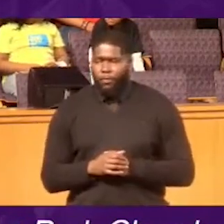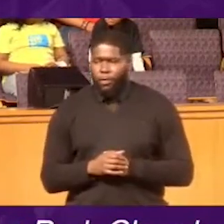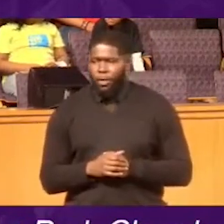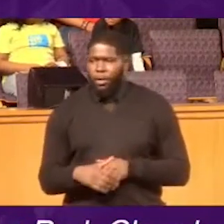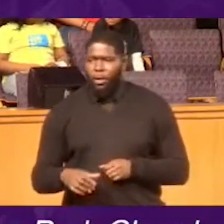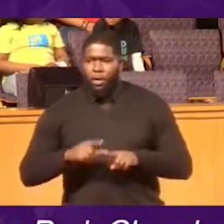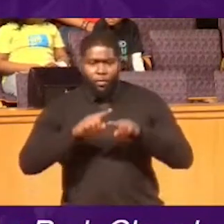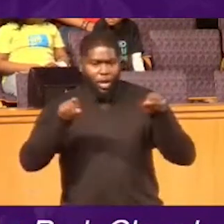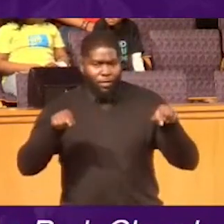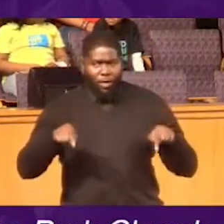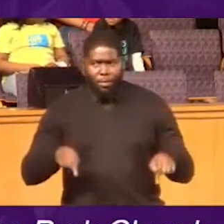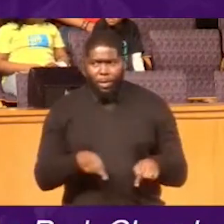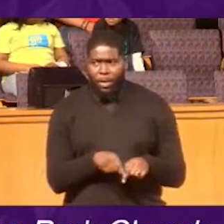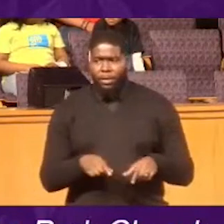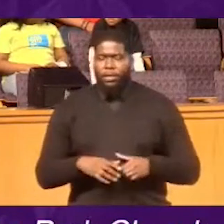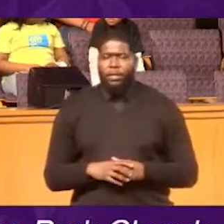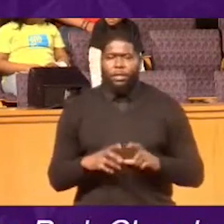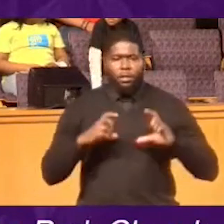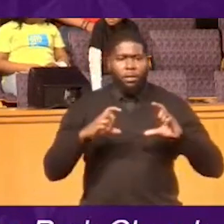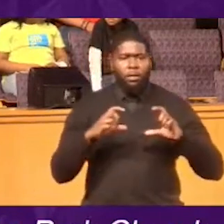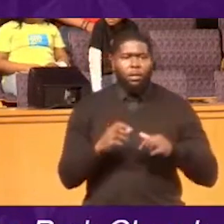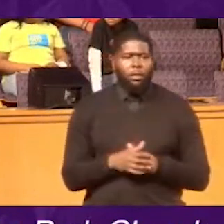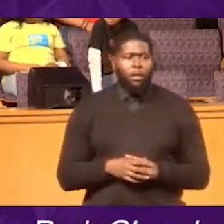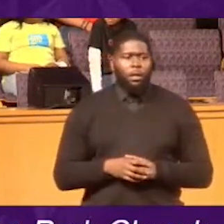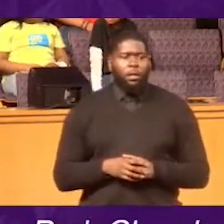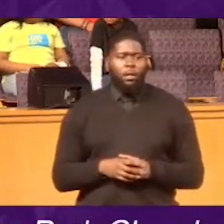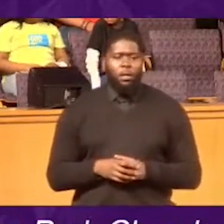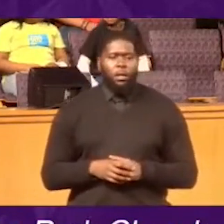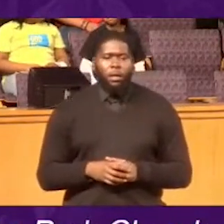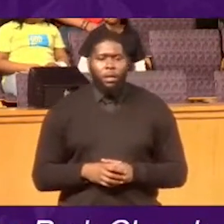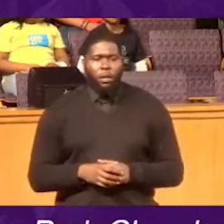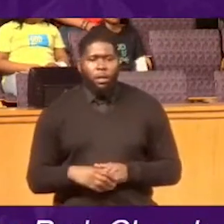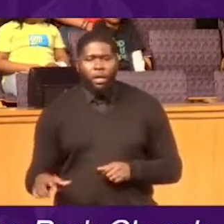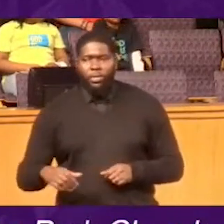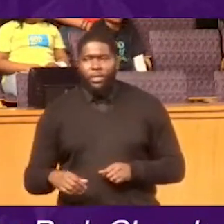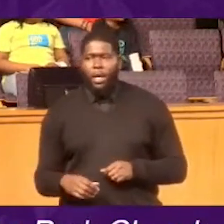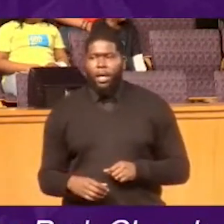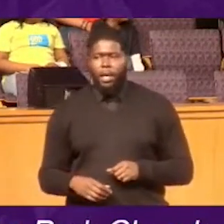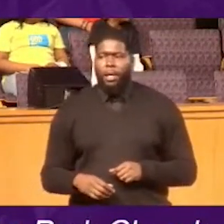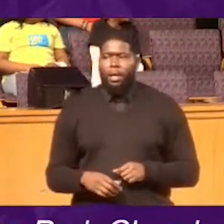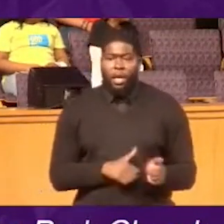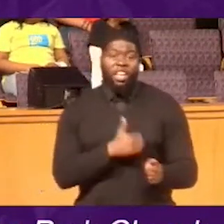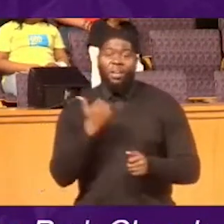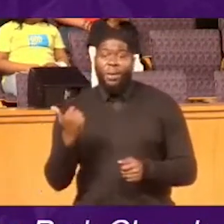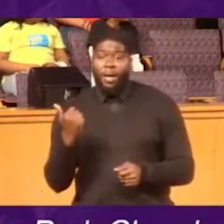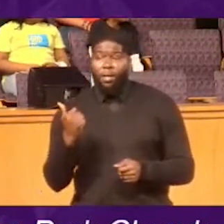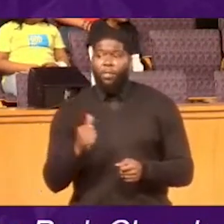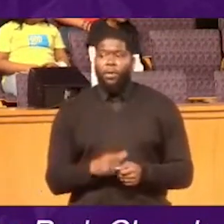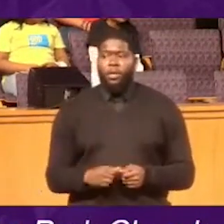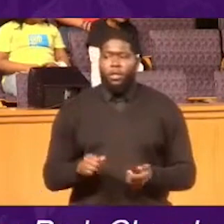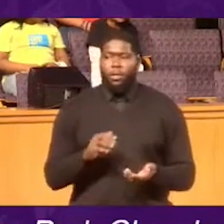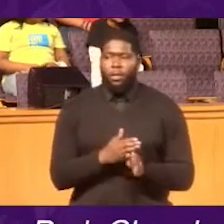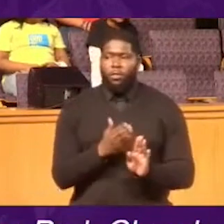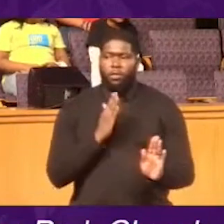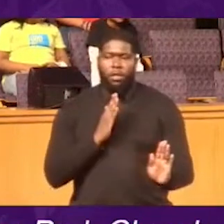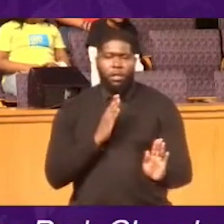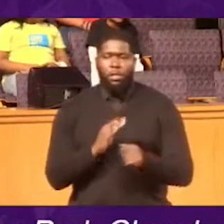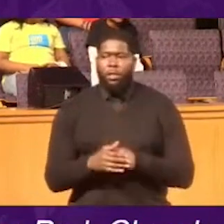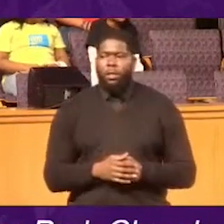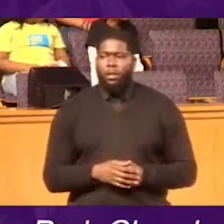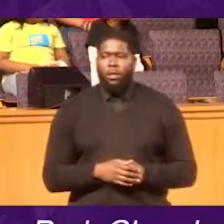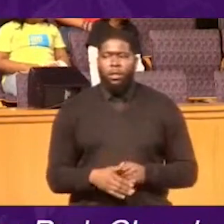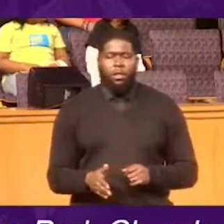have envelopes, if you're giving by way of envelope in the building, there's an other section. You can write it on the other section. But if you're